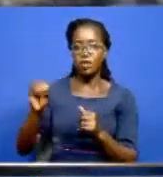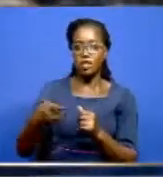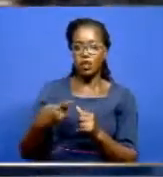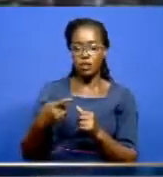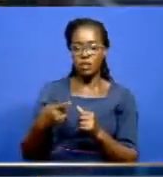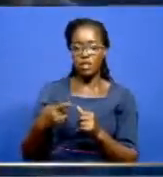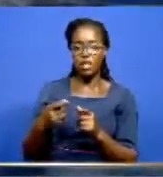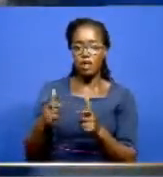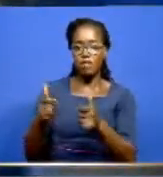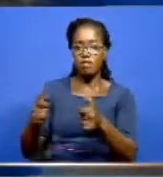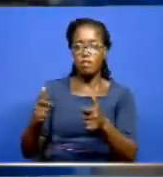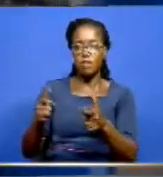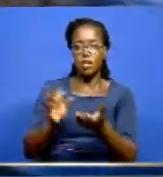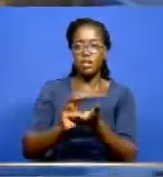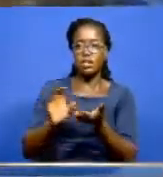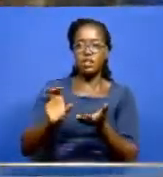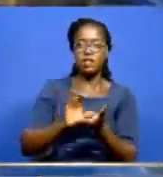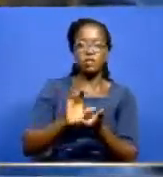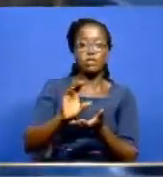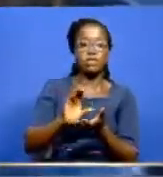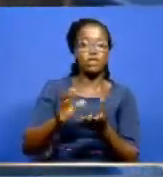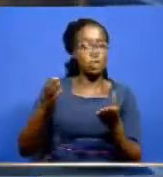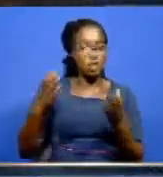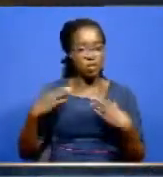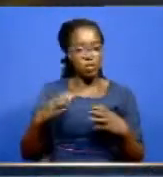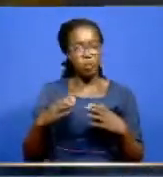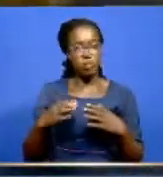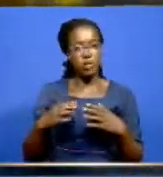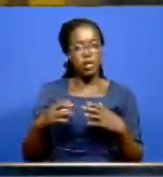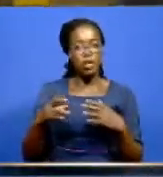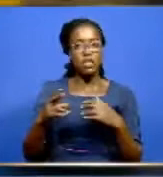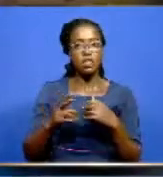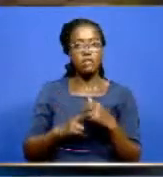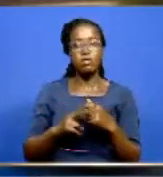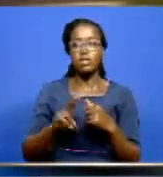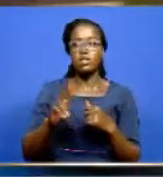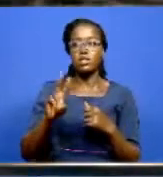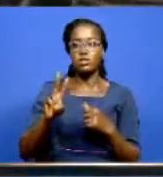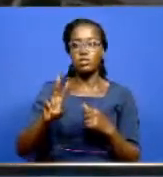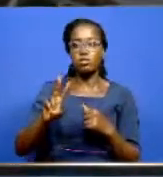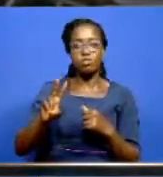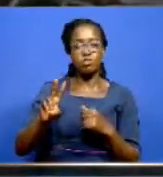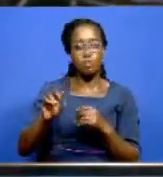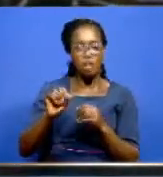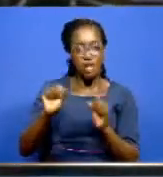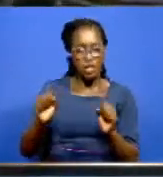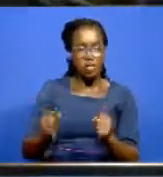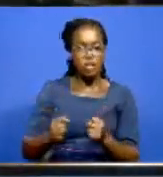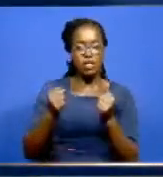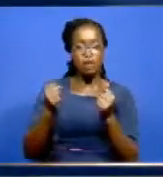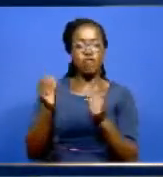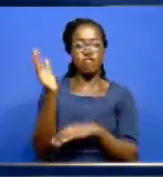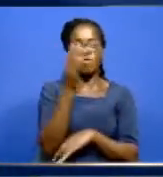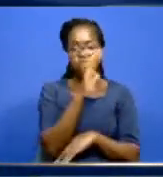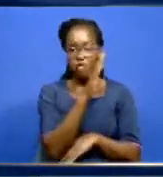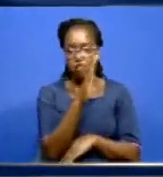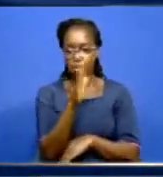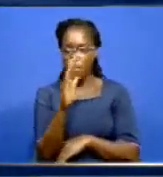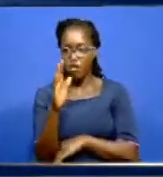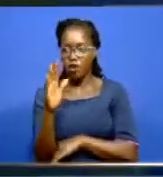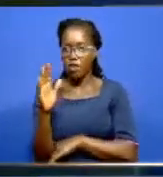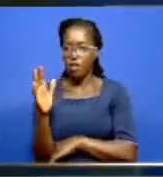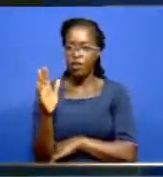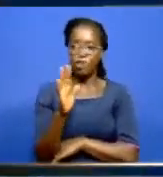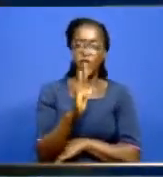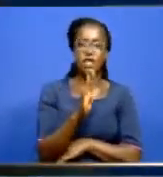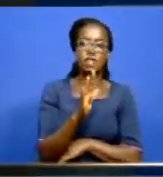kits have been distributed among the population, saving 250 hectares of forest annually. By continuously recharging the cylinders